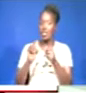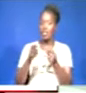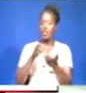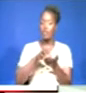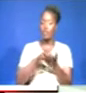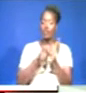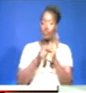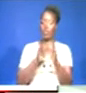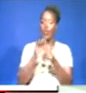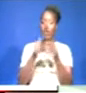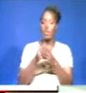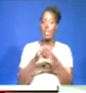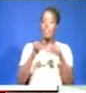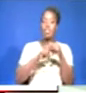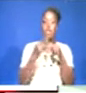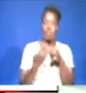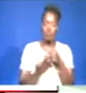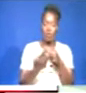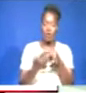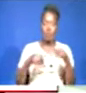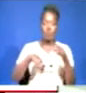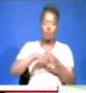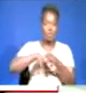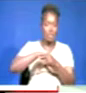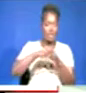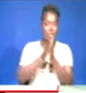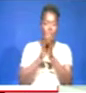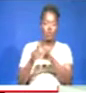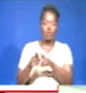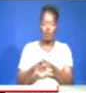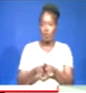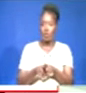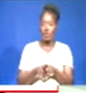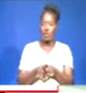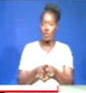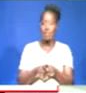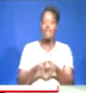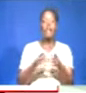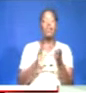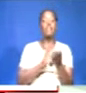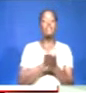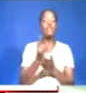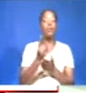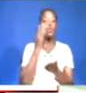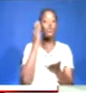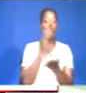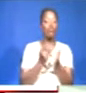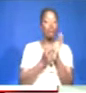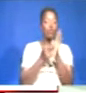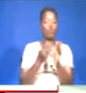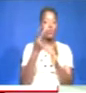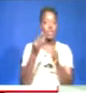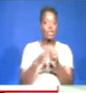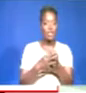all the 64 matches, as well as KBC Channel 1, your true sports partner, broadcasting 28 matches,